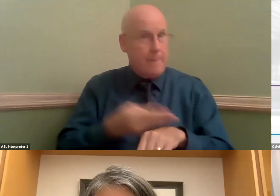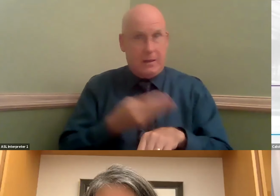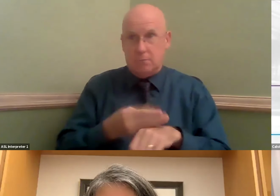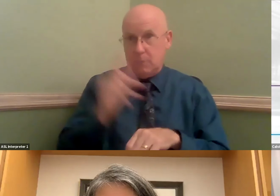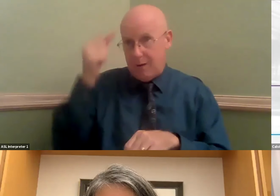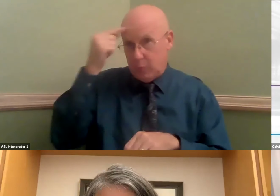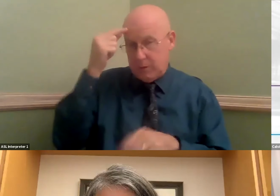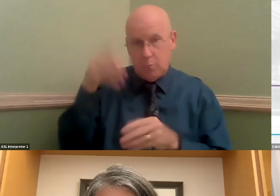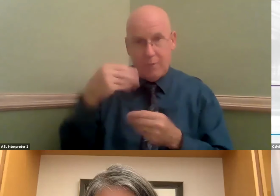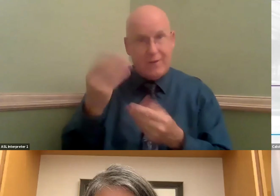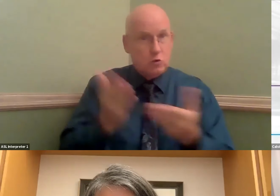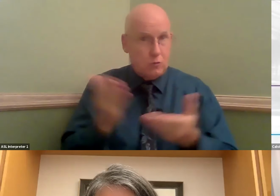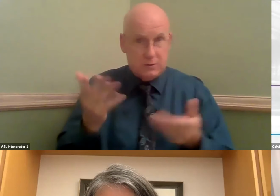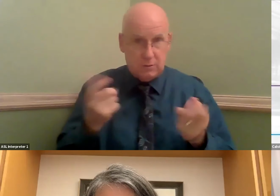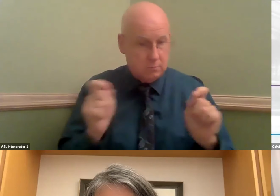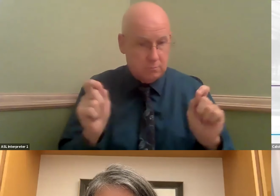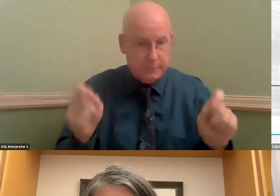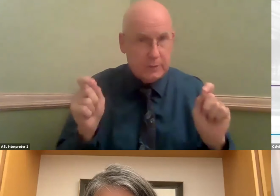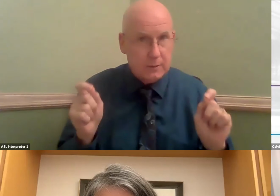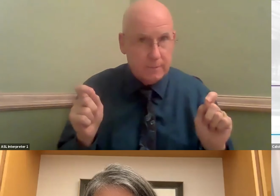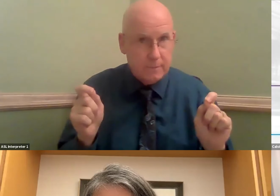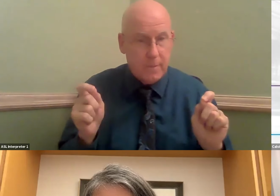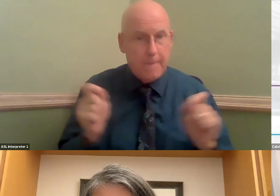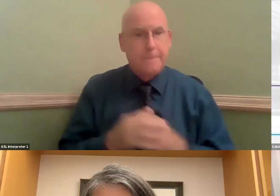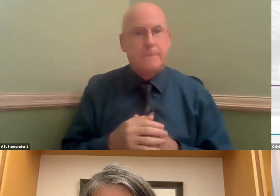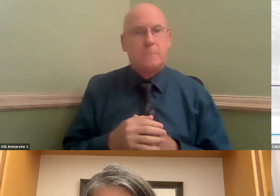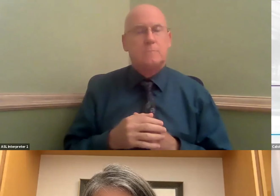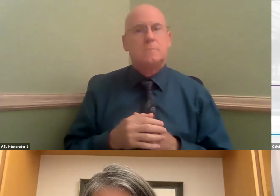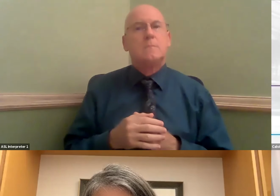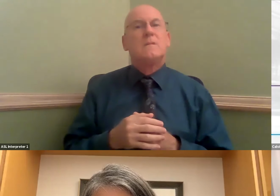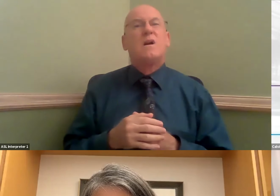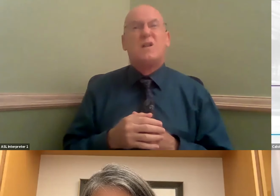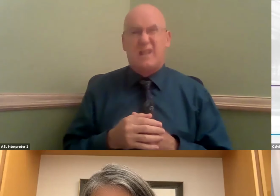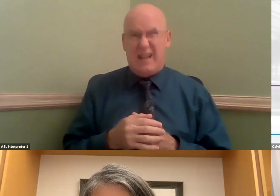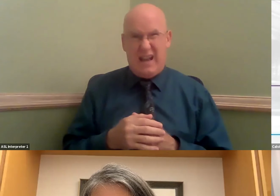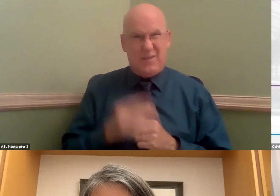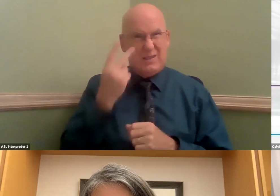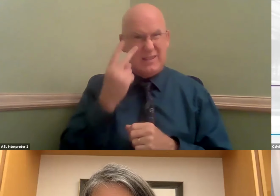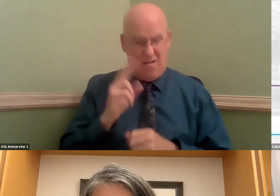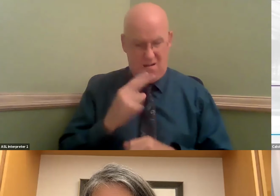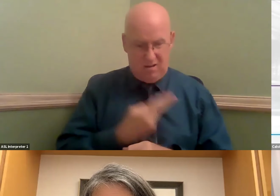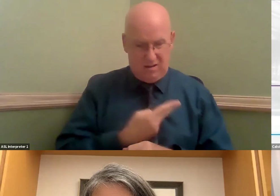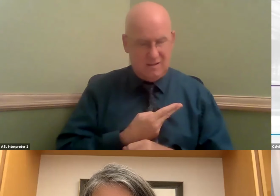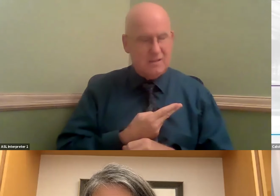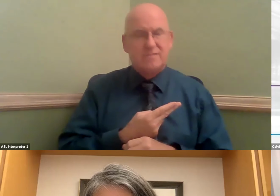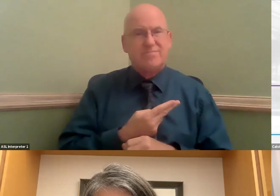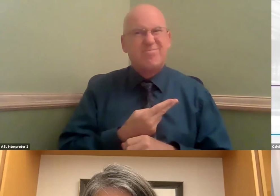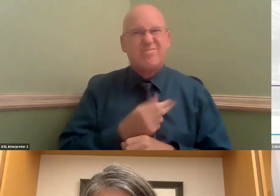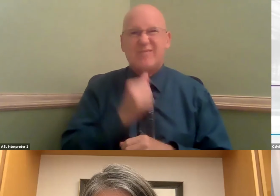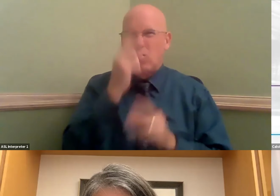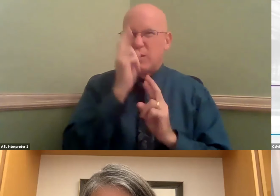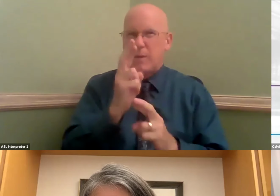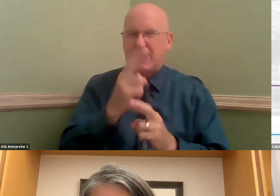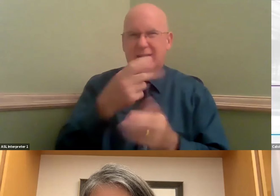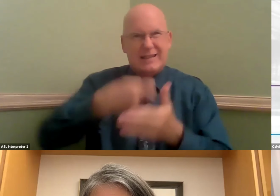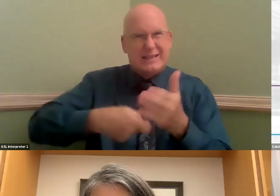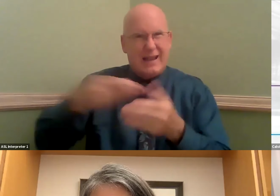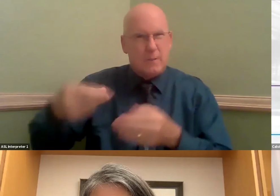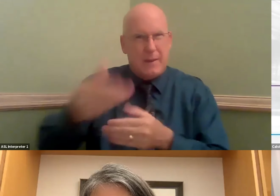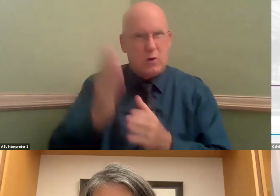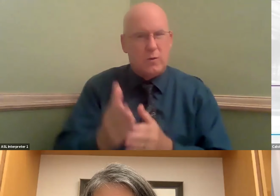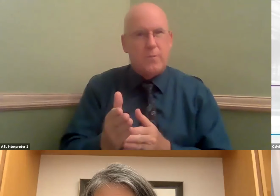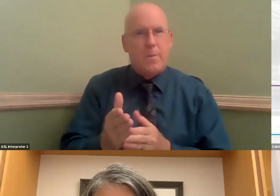to provide services has gone down a path that no longer respects the taxpayer. People are fleeing